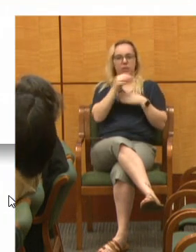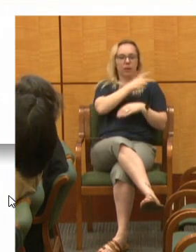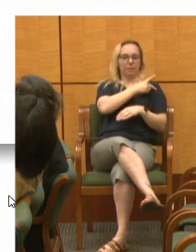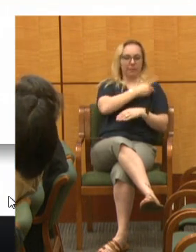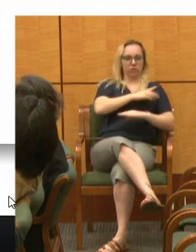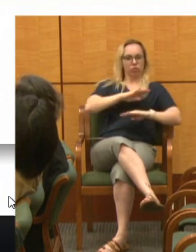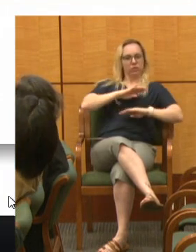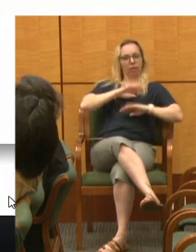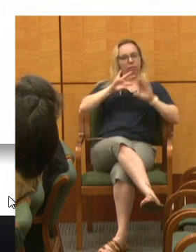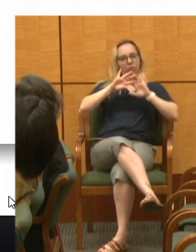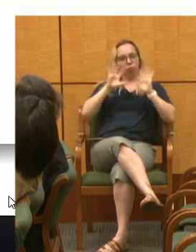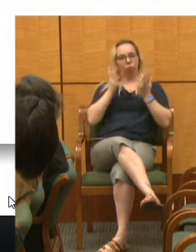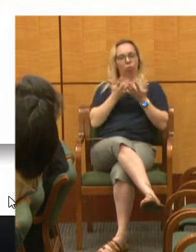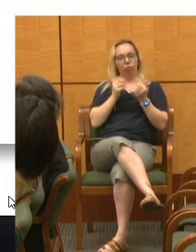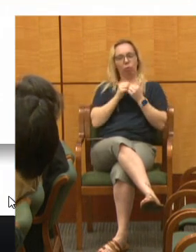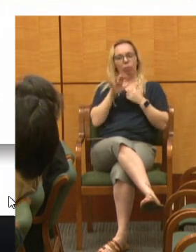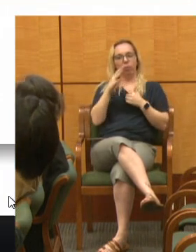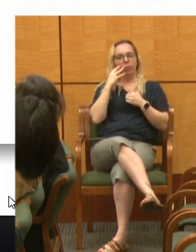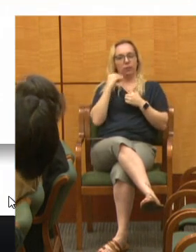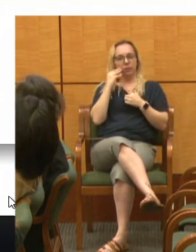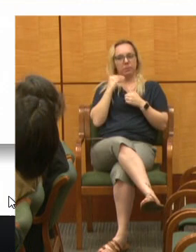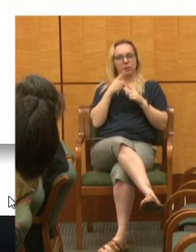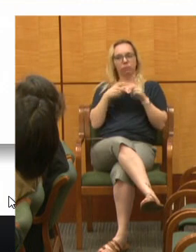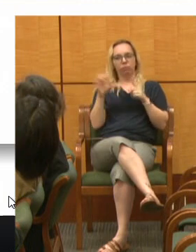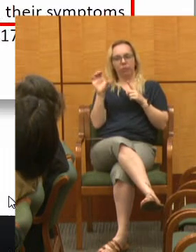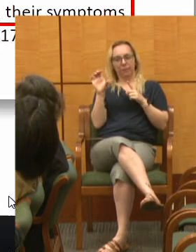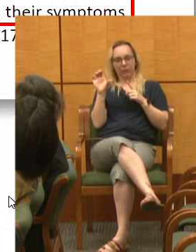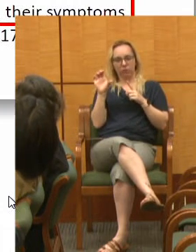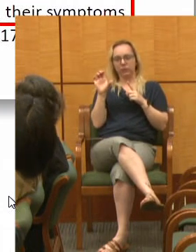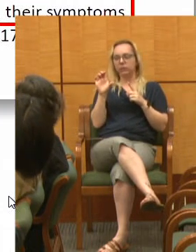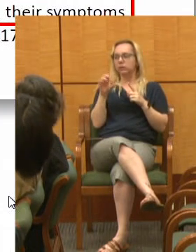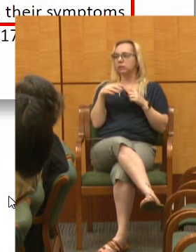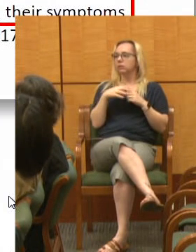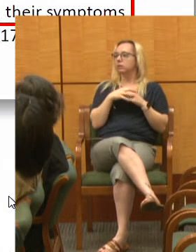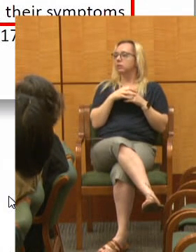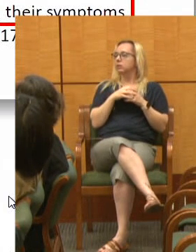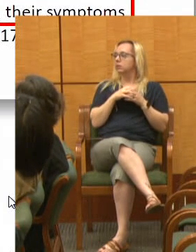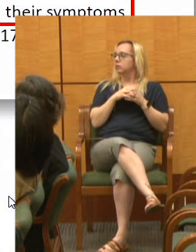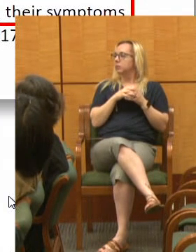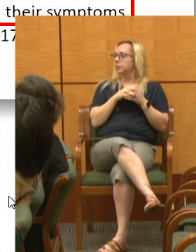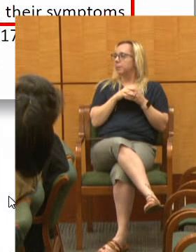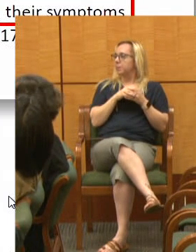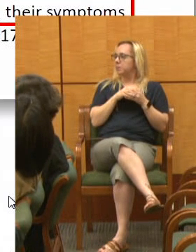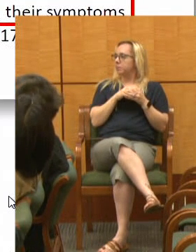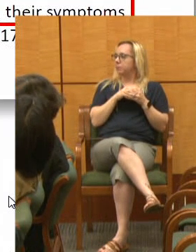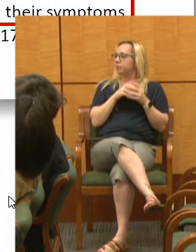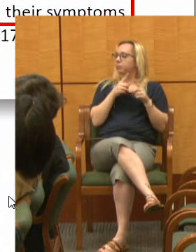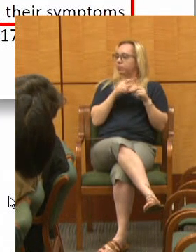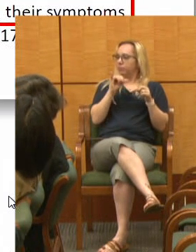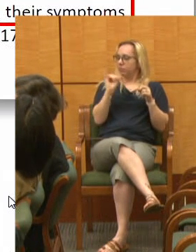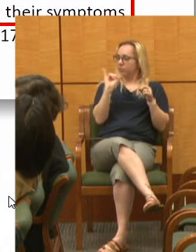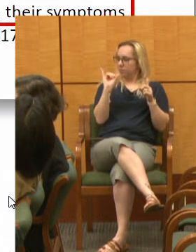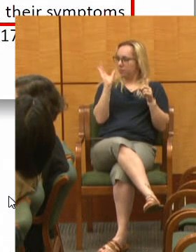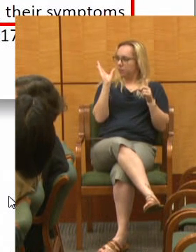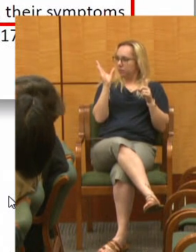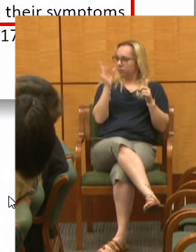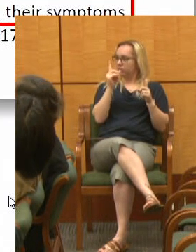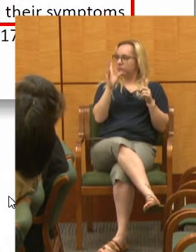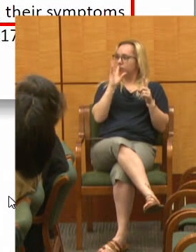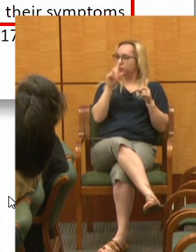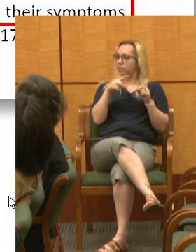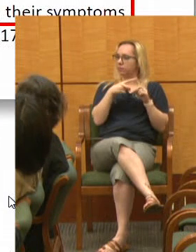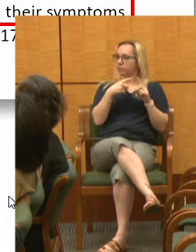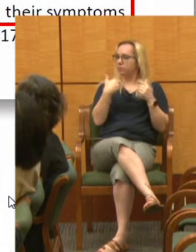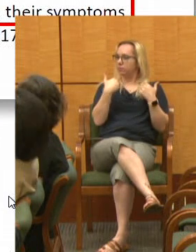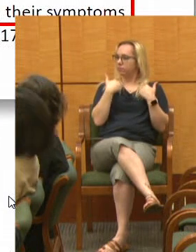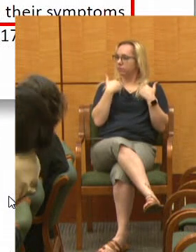satisfaction overall with their experience with the compounded therapy. Again, from that same presentation, they had an open-ended question about